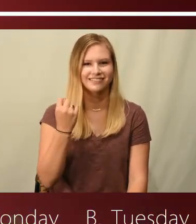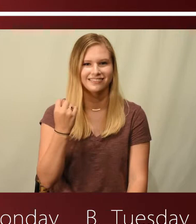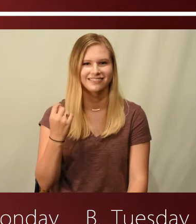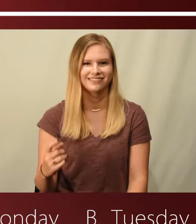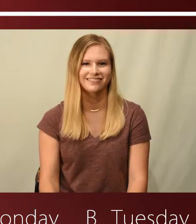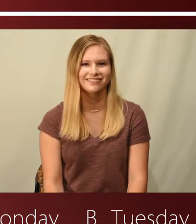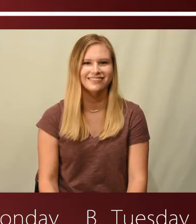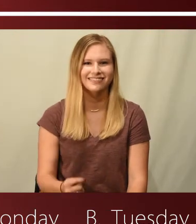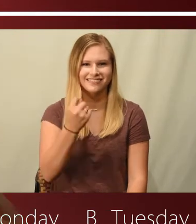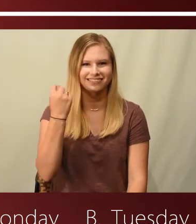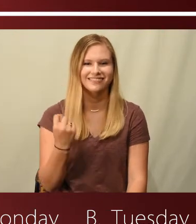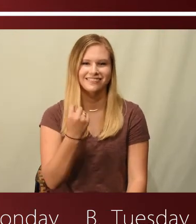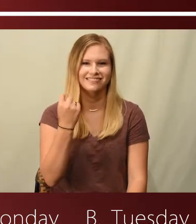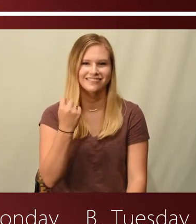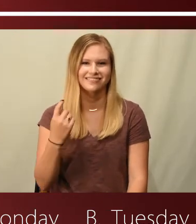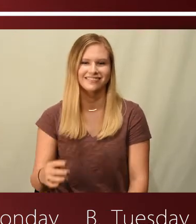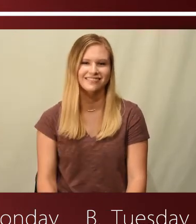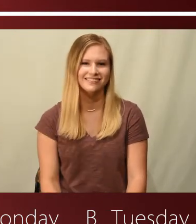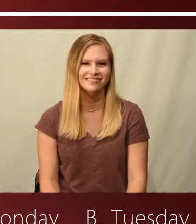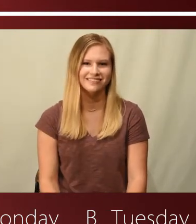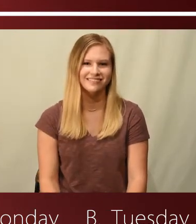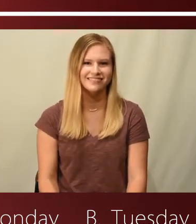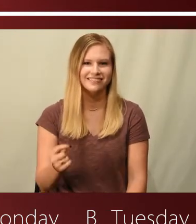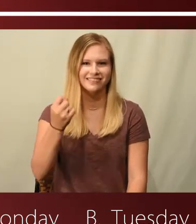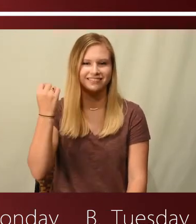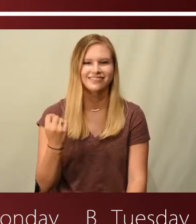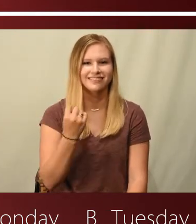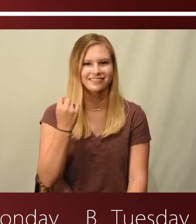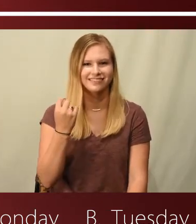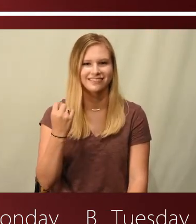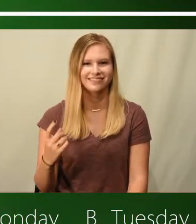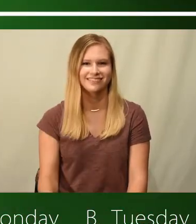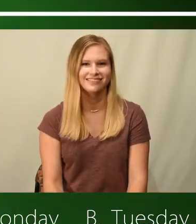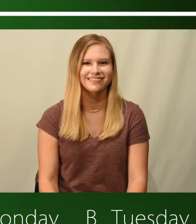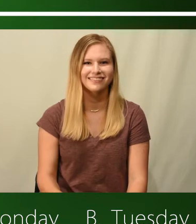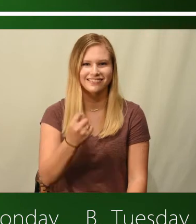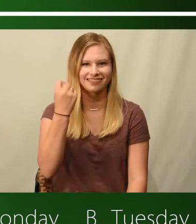Tuesday, Wednesday, or Friday. It's Friday because you're like, she's doing like a fist pump. You're excited that it's Friday.